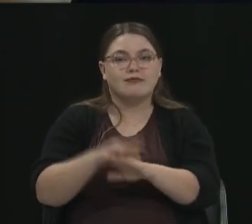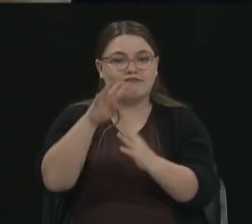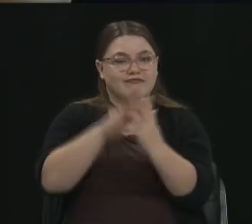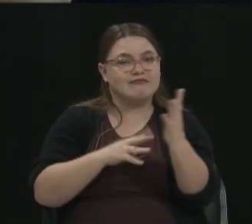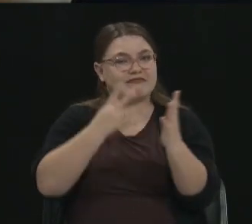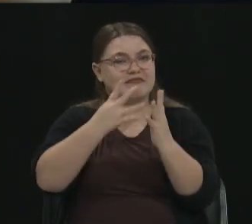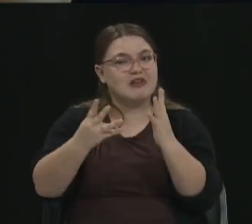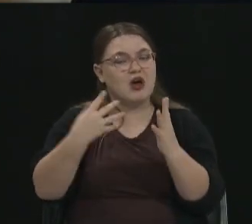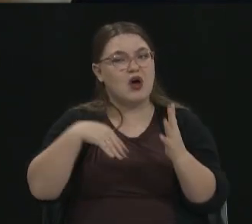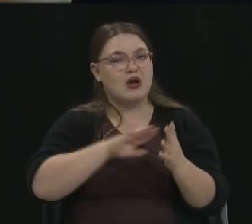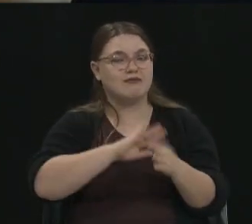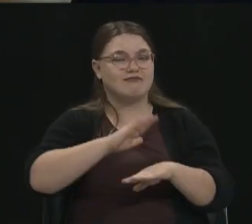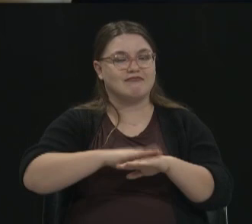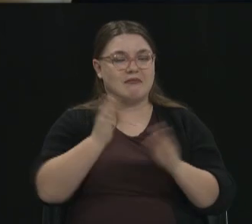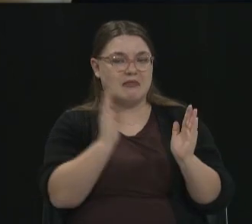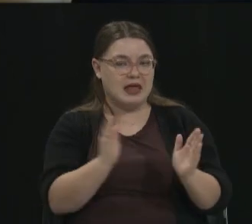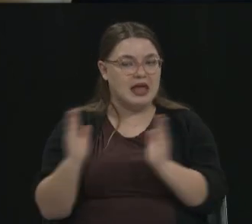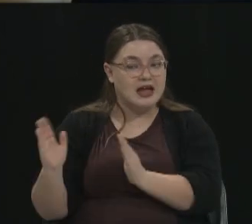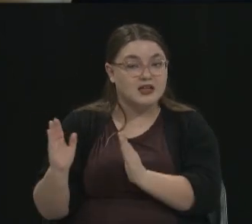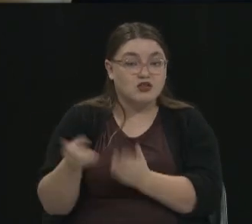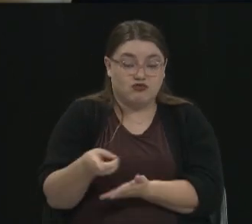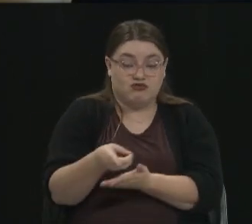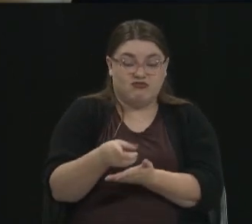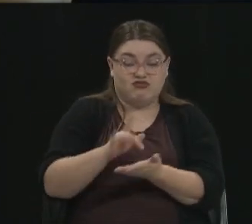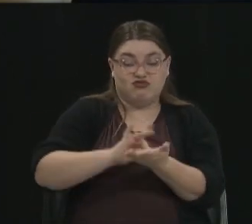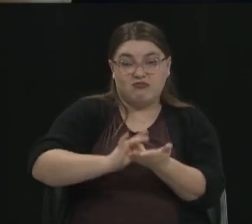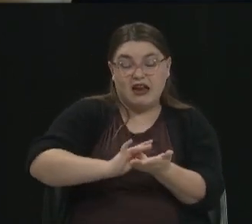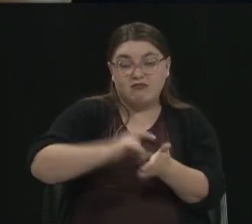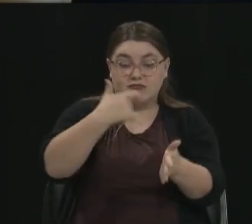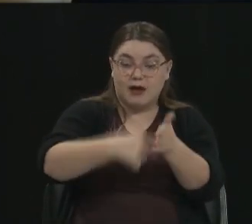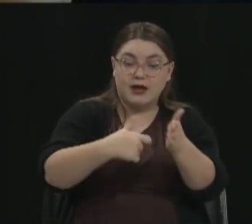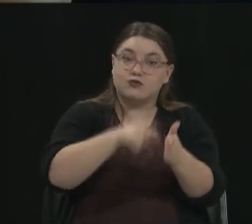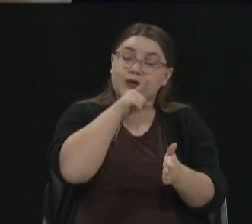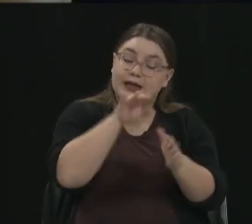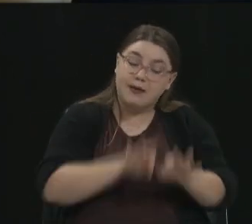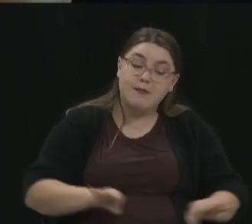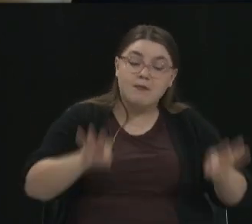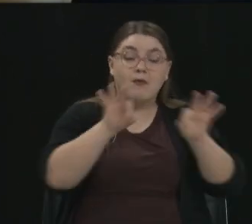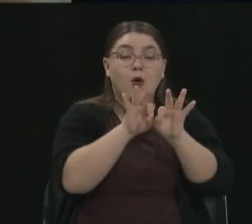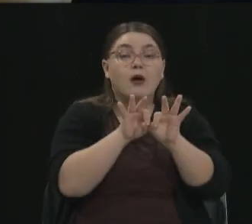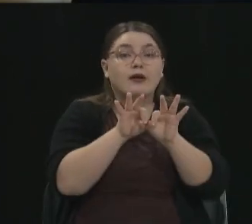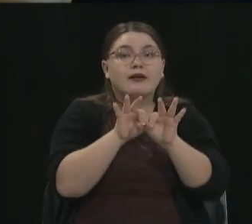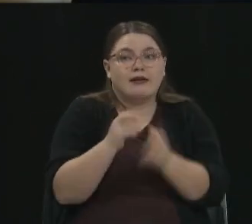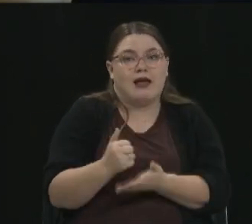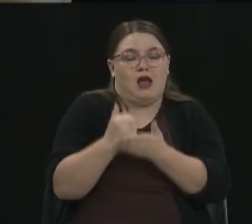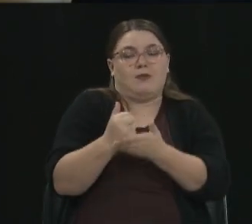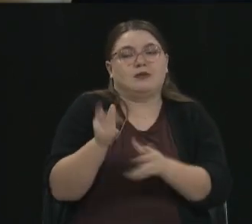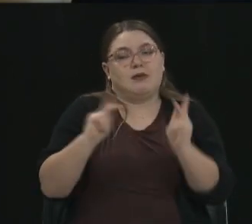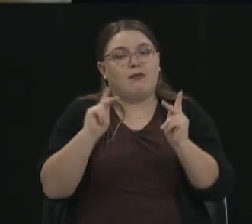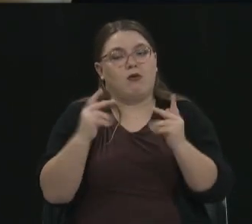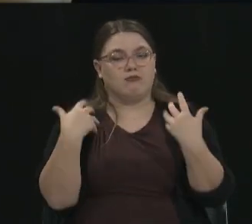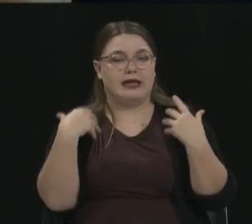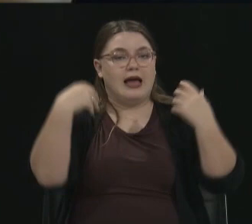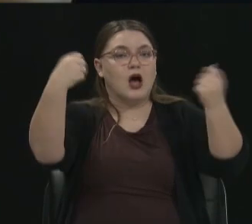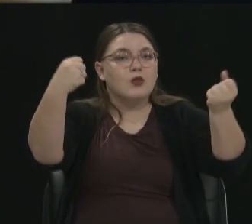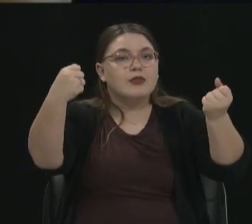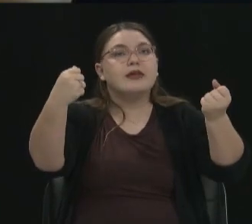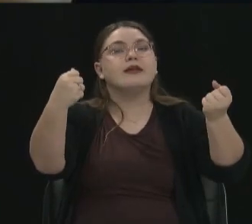Drug prices matter and affects people's ability to treat themselves and stay healthy.